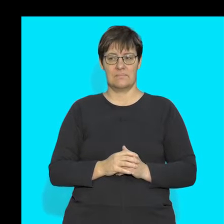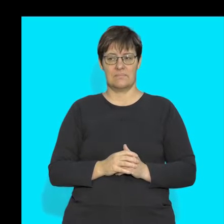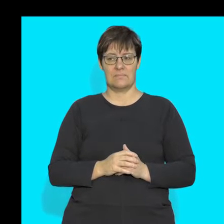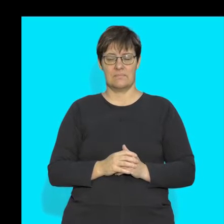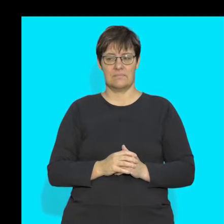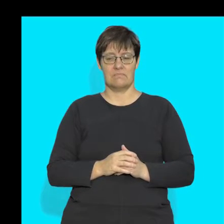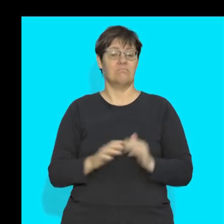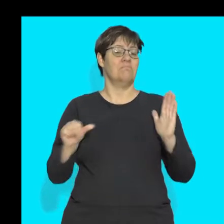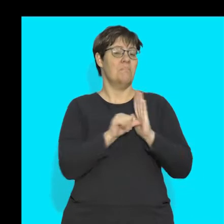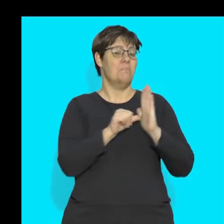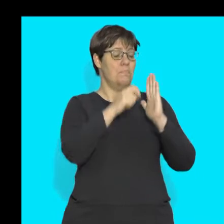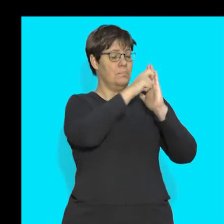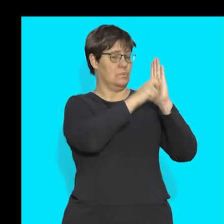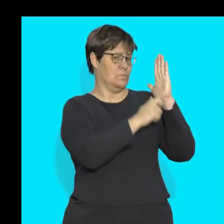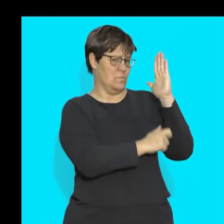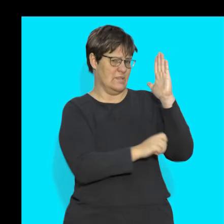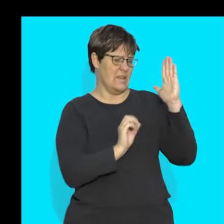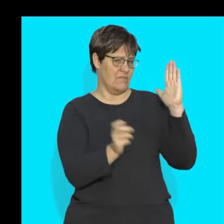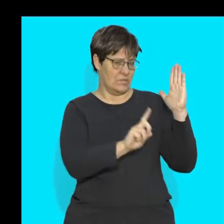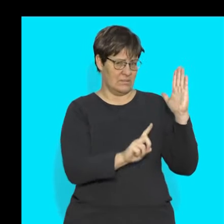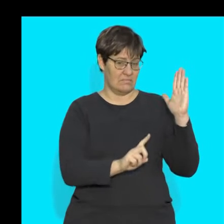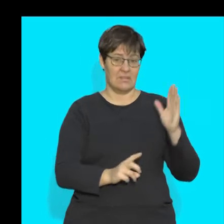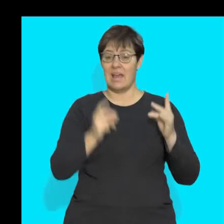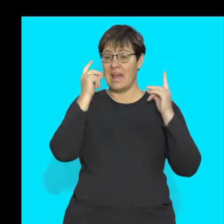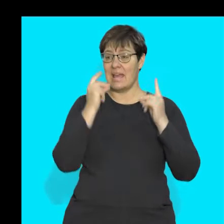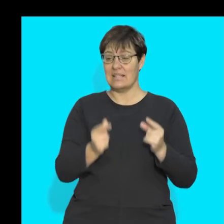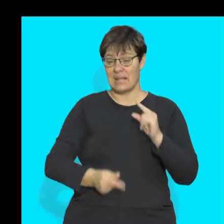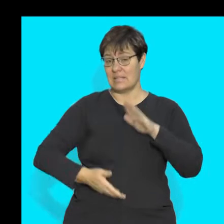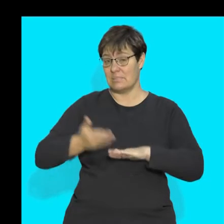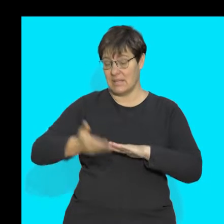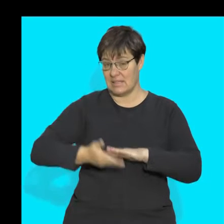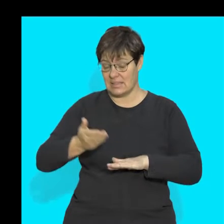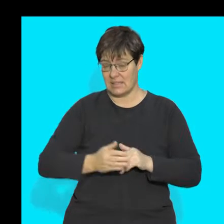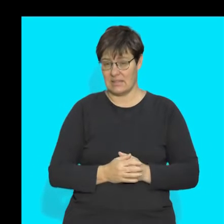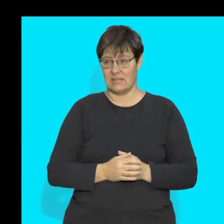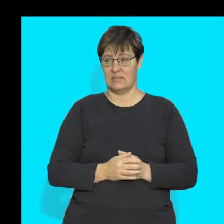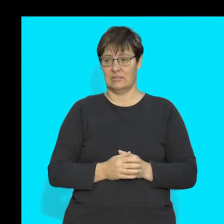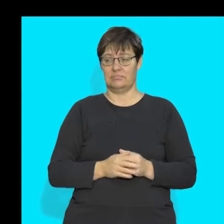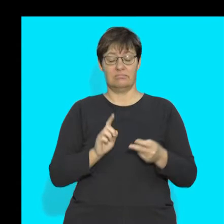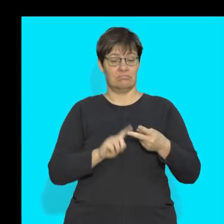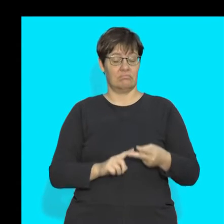There we go. So what are our keywords? Well, instantaneous speed,